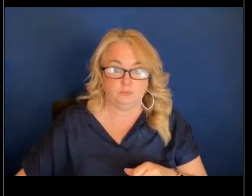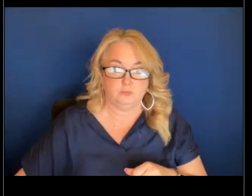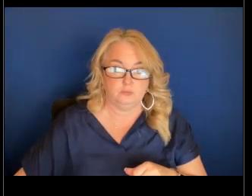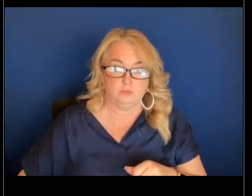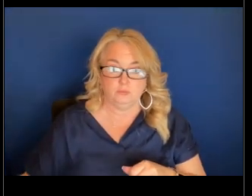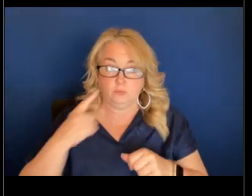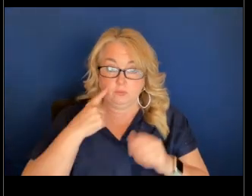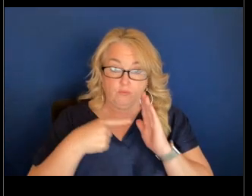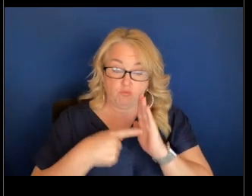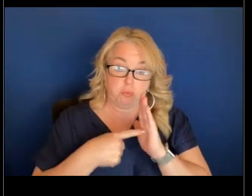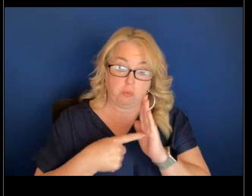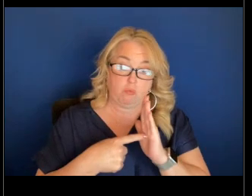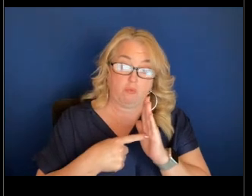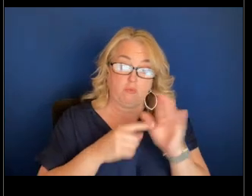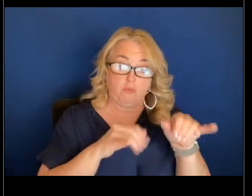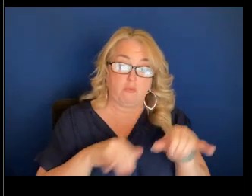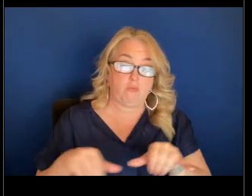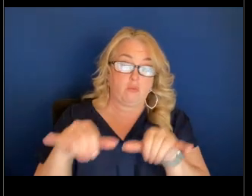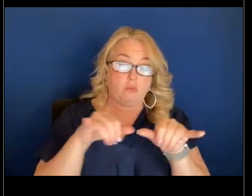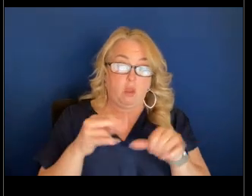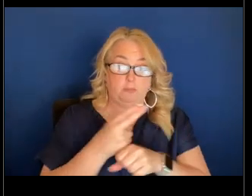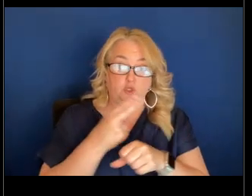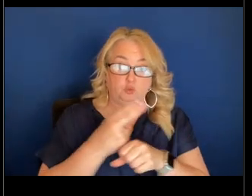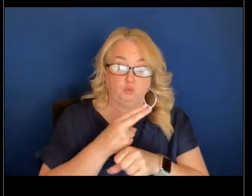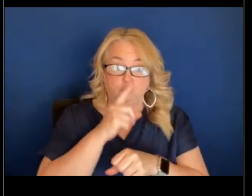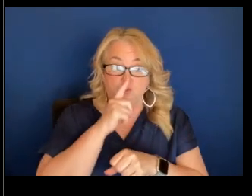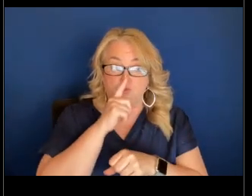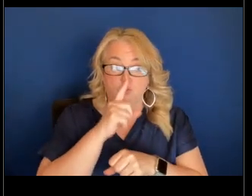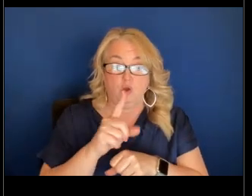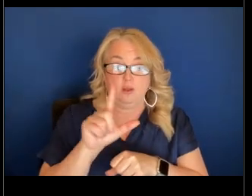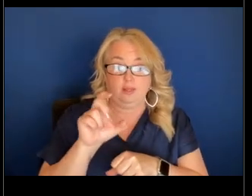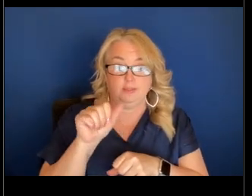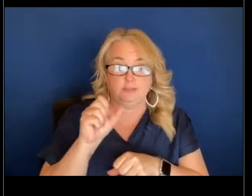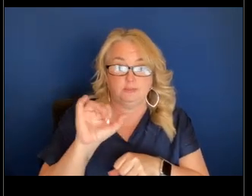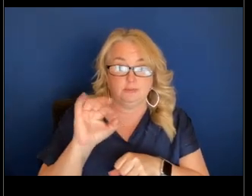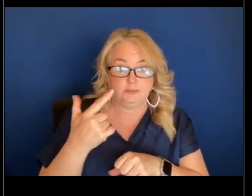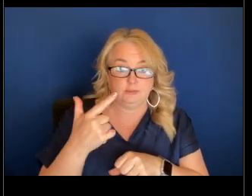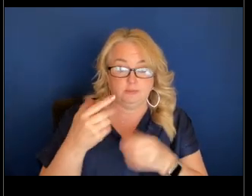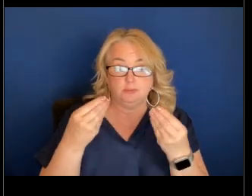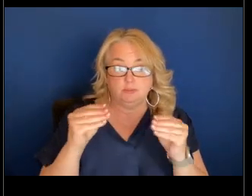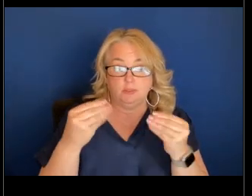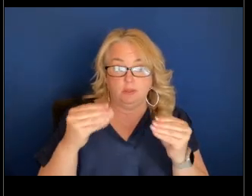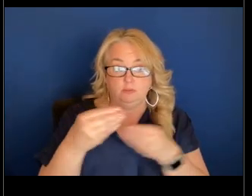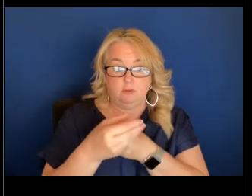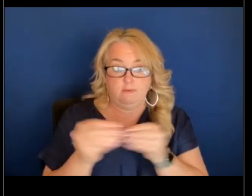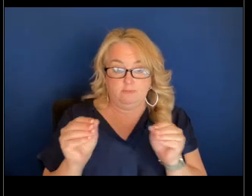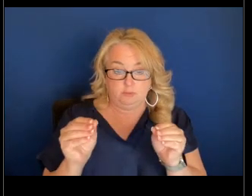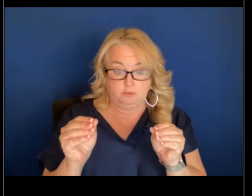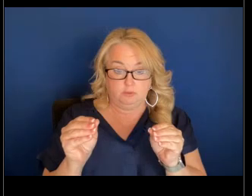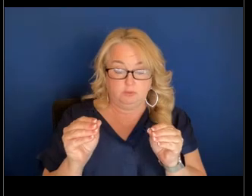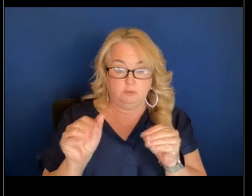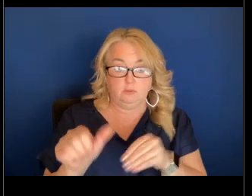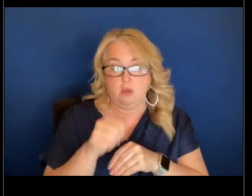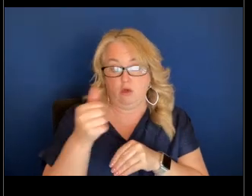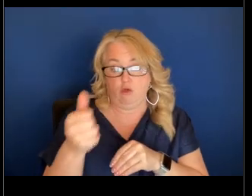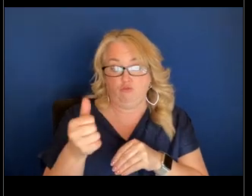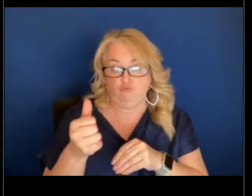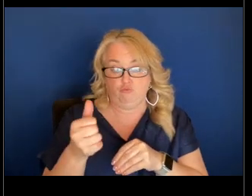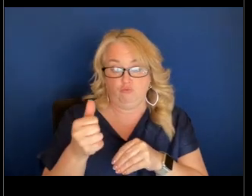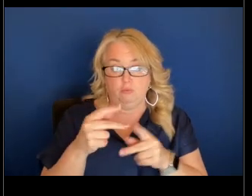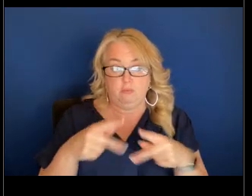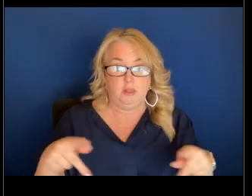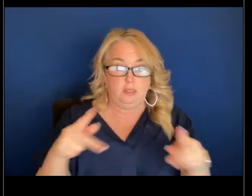Examples of such common use areas are leasing and sales offices and the other facilities that serve